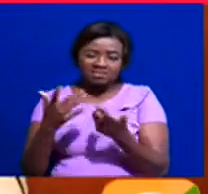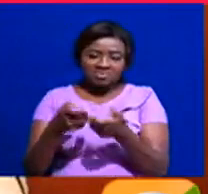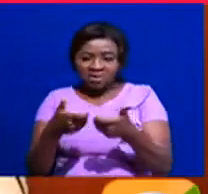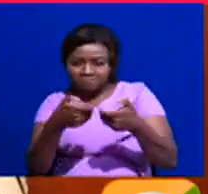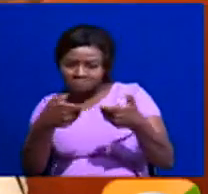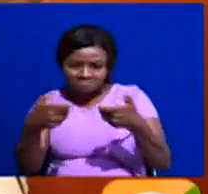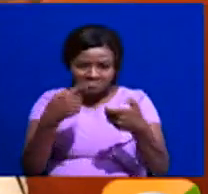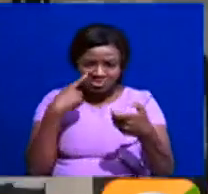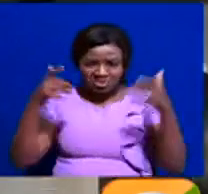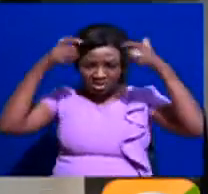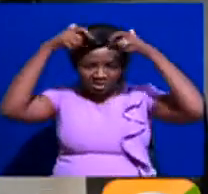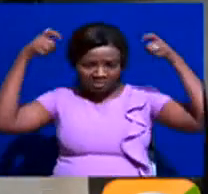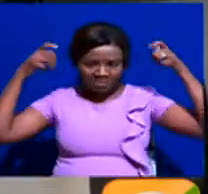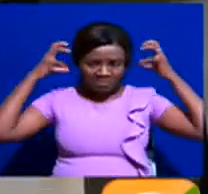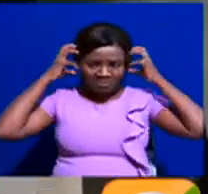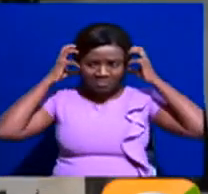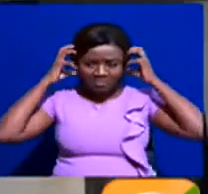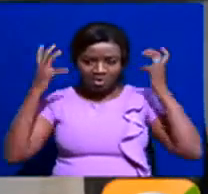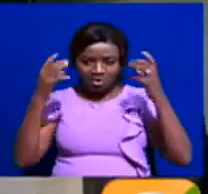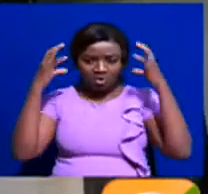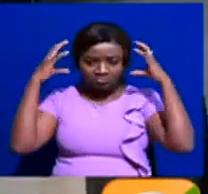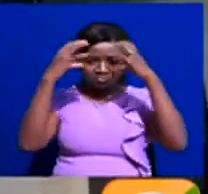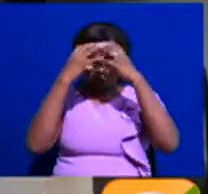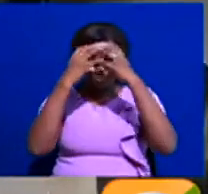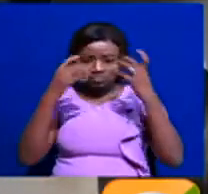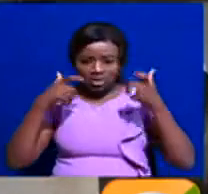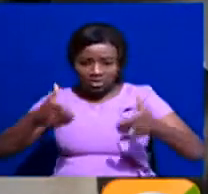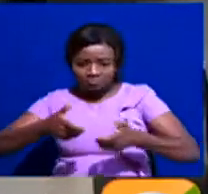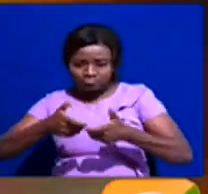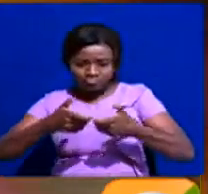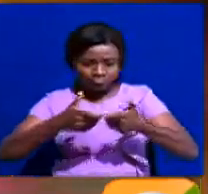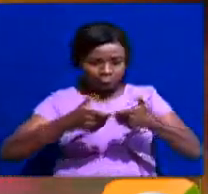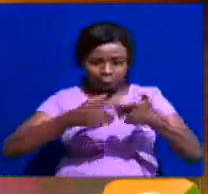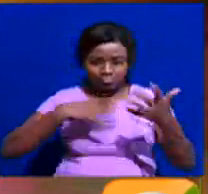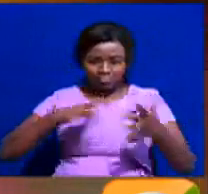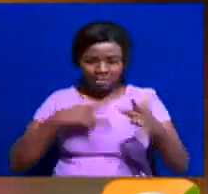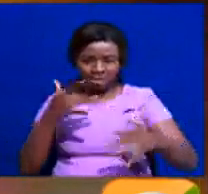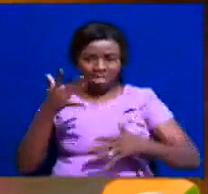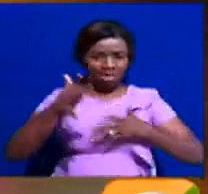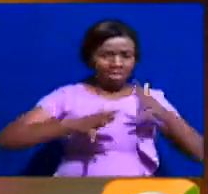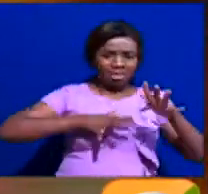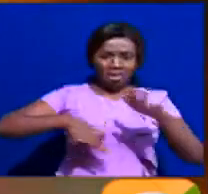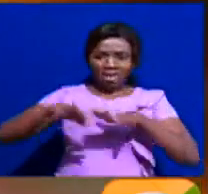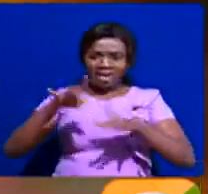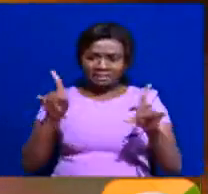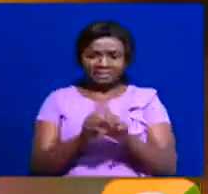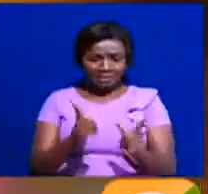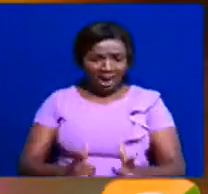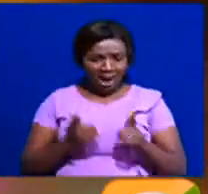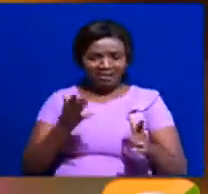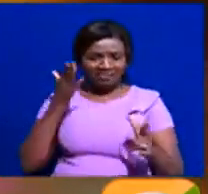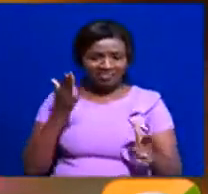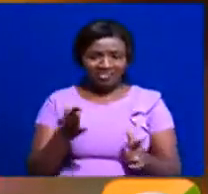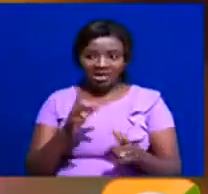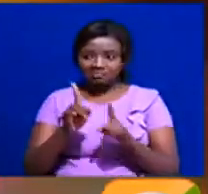and stuff, where they wear this VR headset and they're transported to another world. Augmented reality is when you add